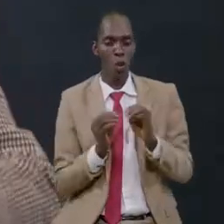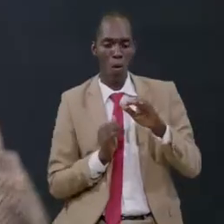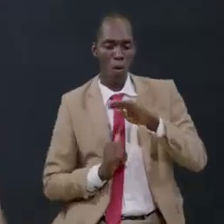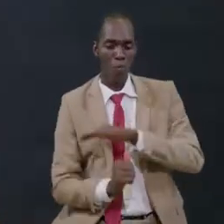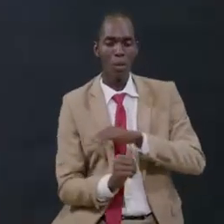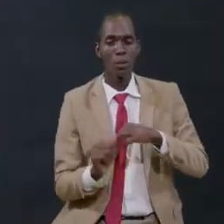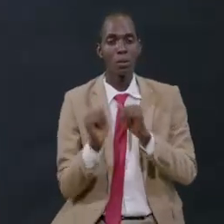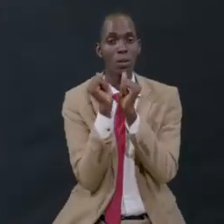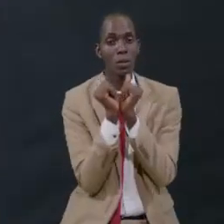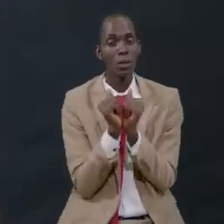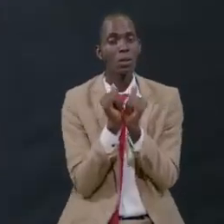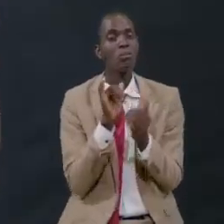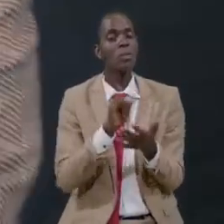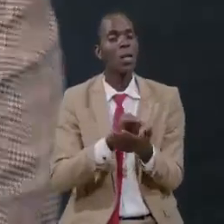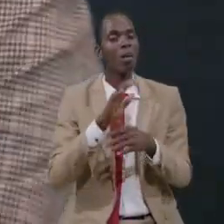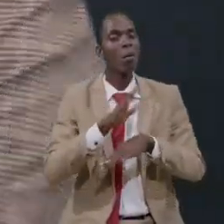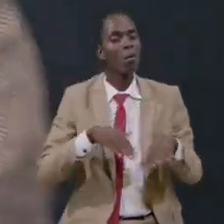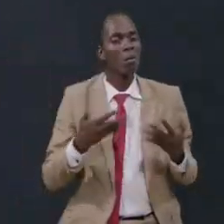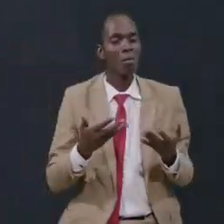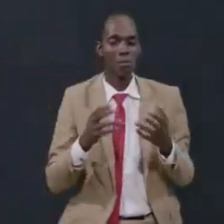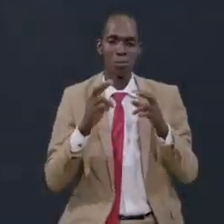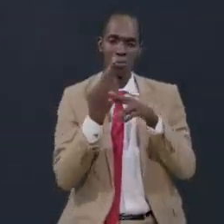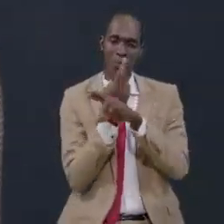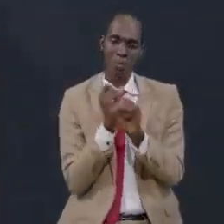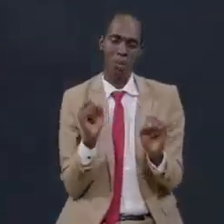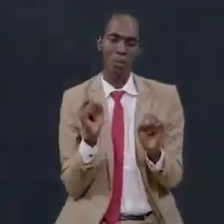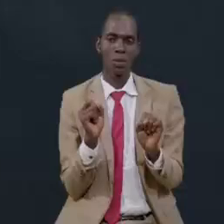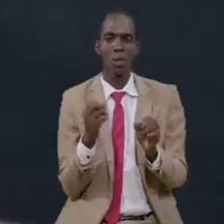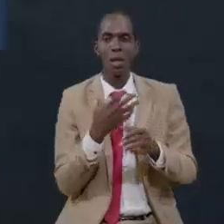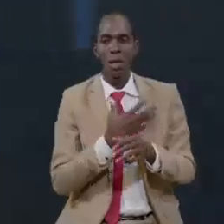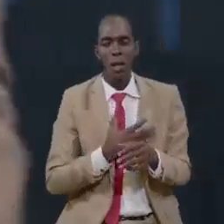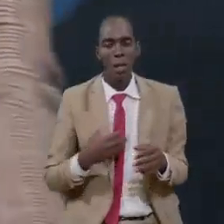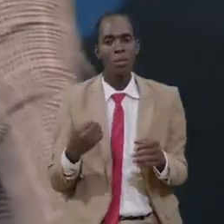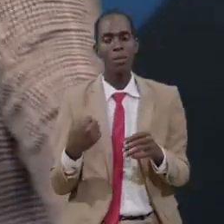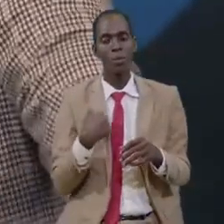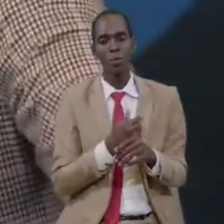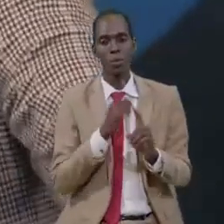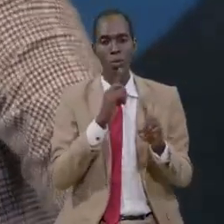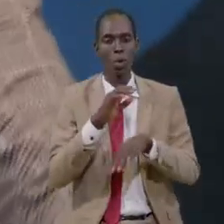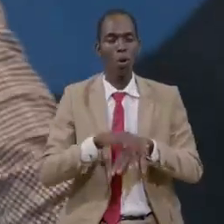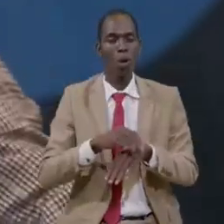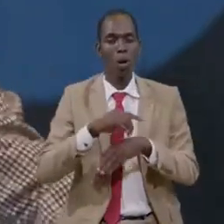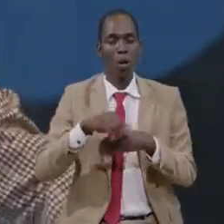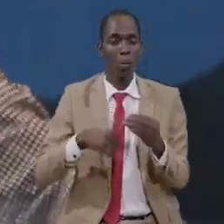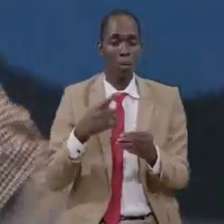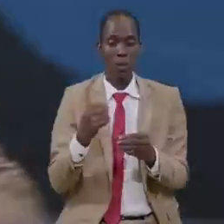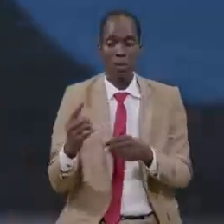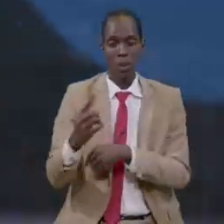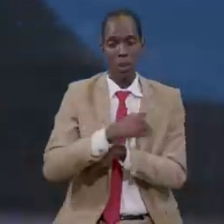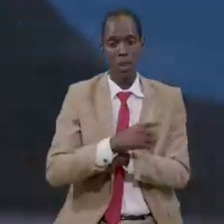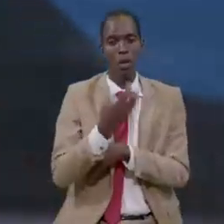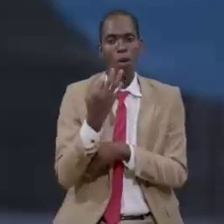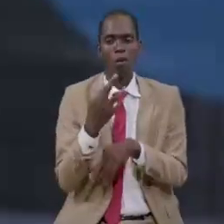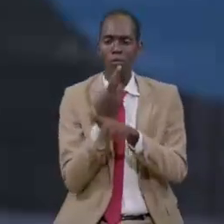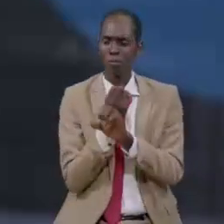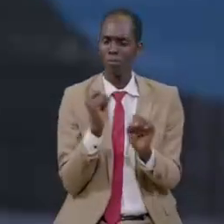is redemption. And we're talking about the day of redemption. What's redemption?